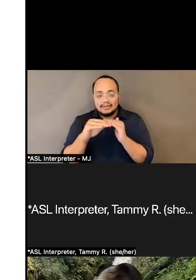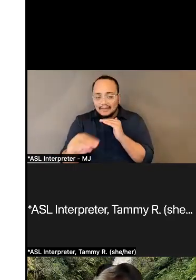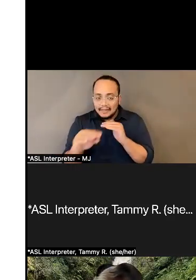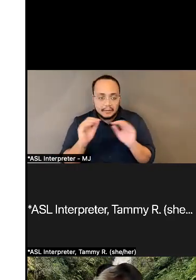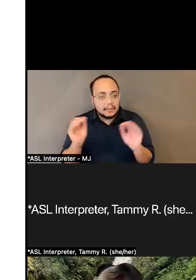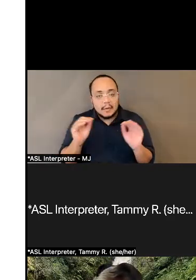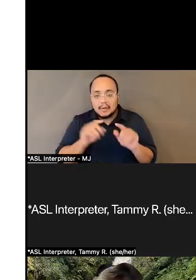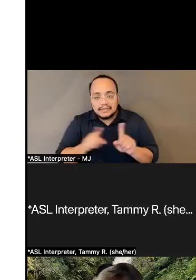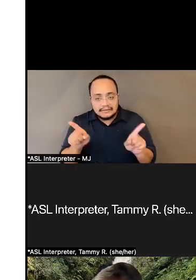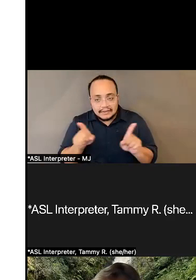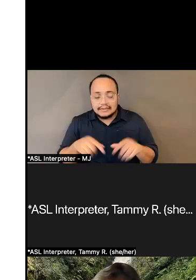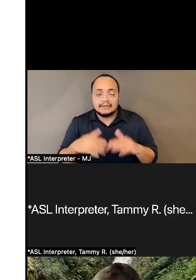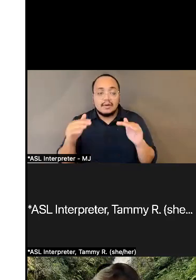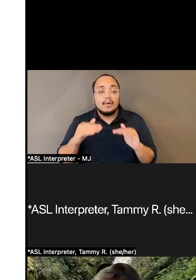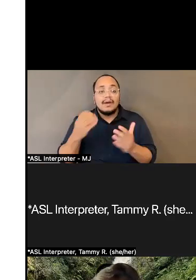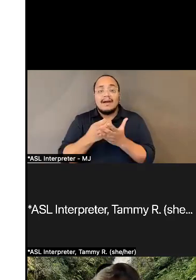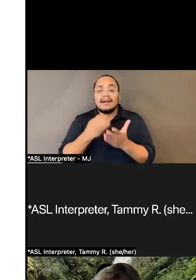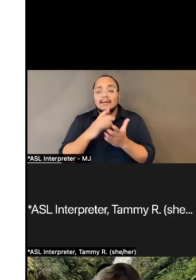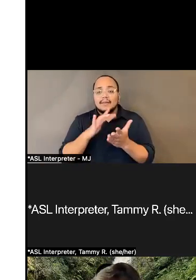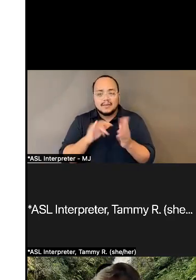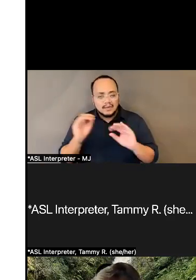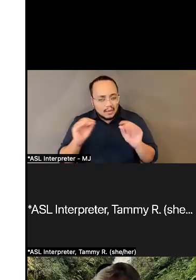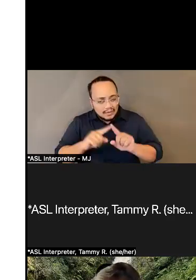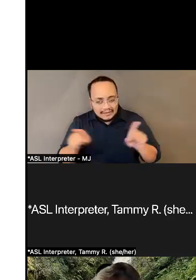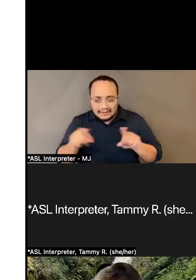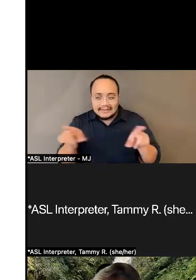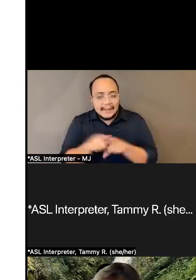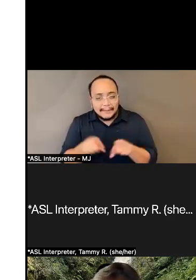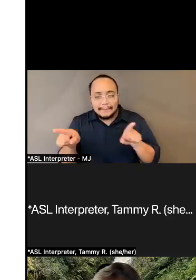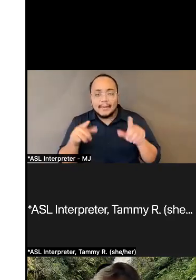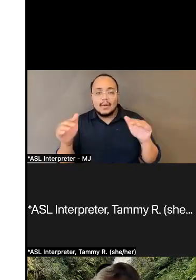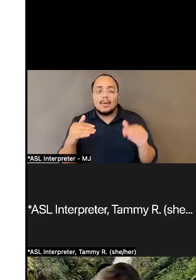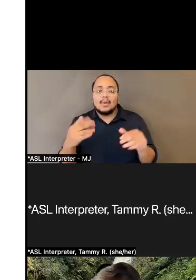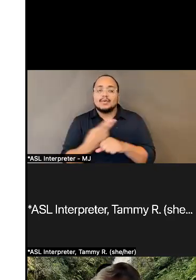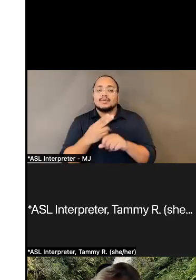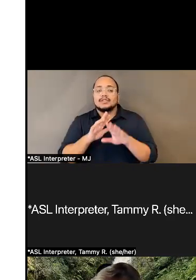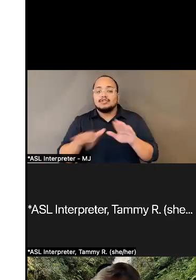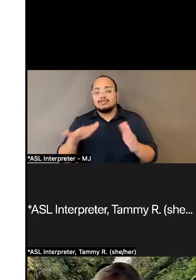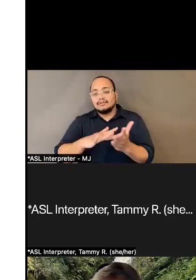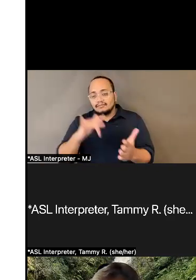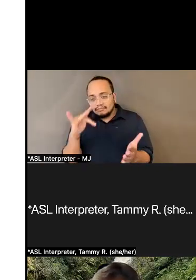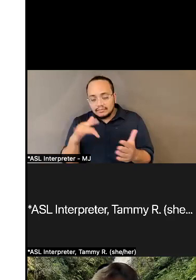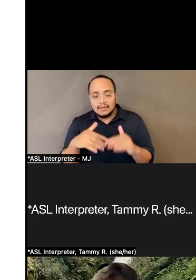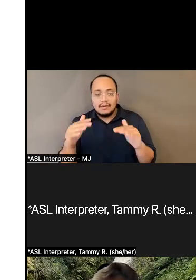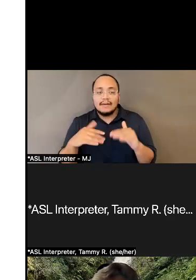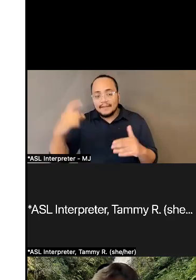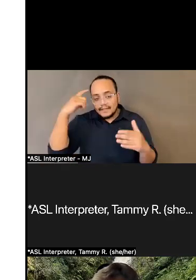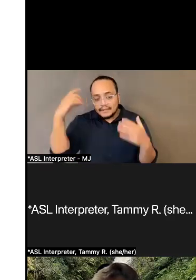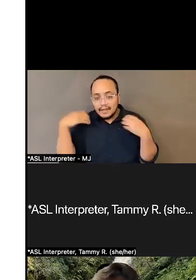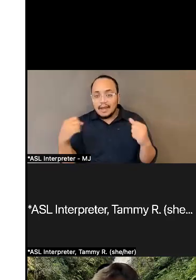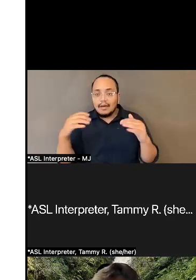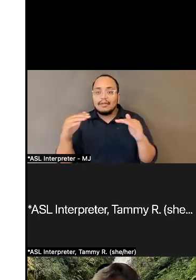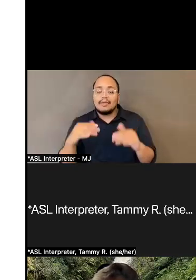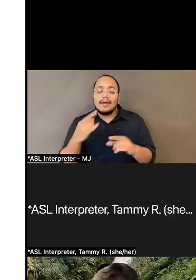economic abuse or on use of the children as a form of abuse, mental health, alcohol or drug